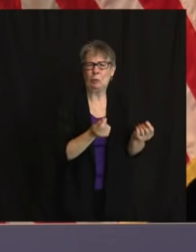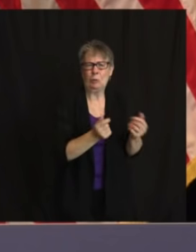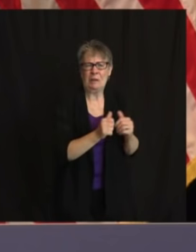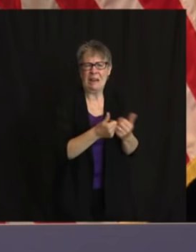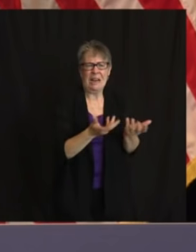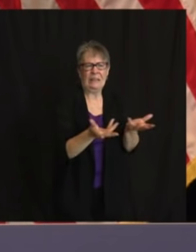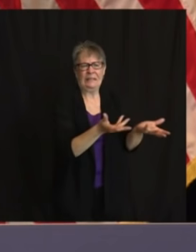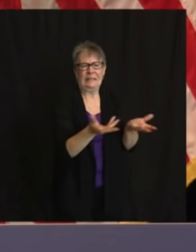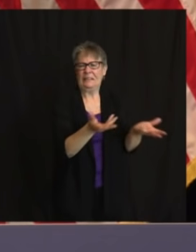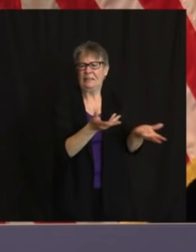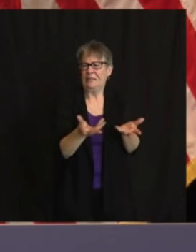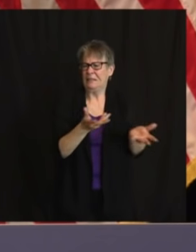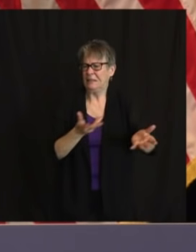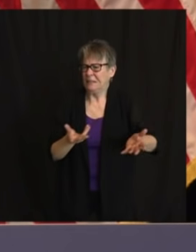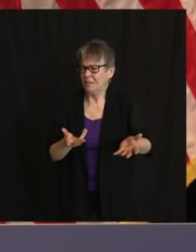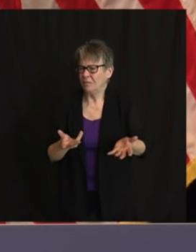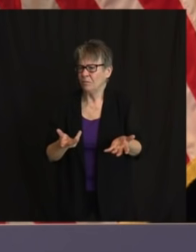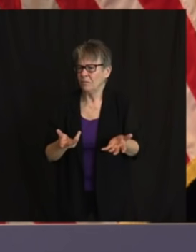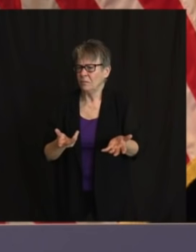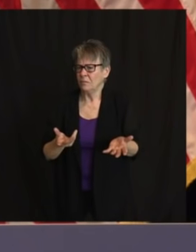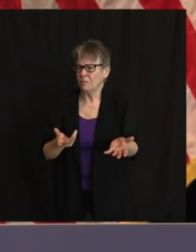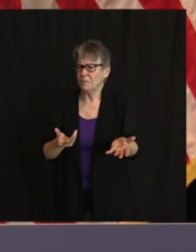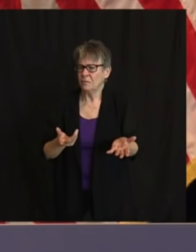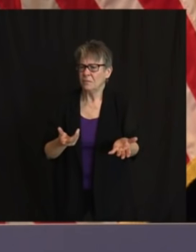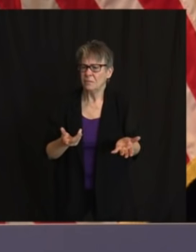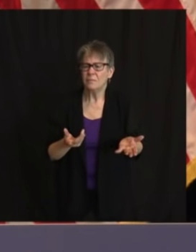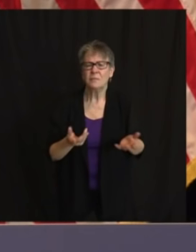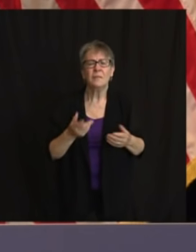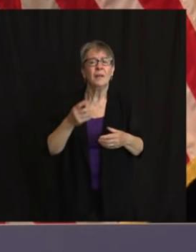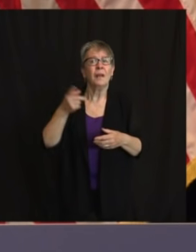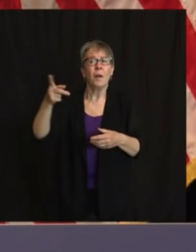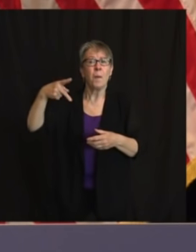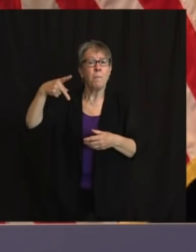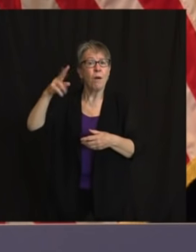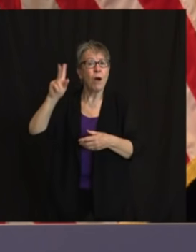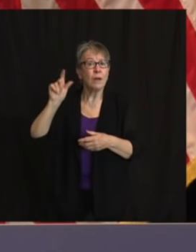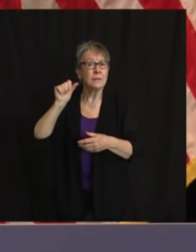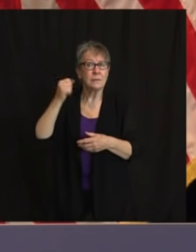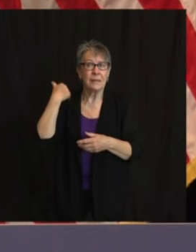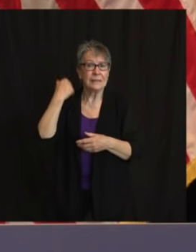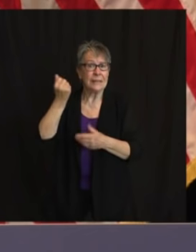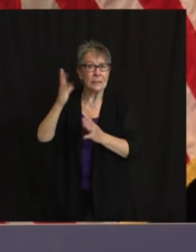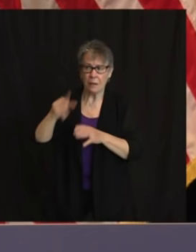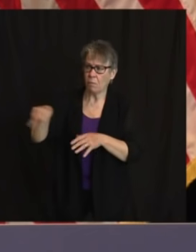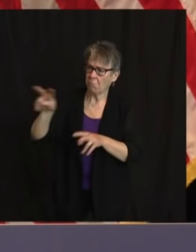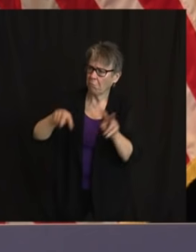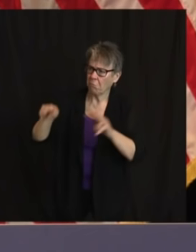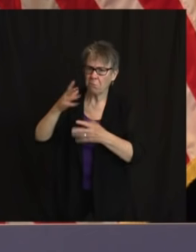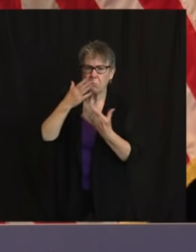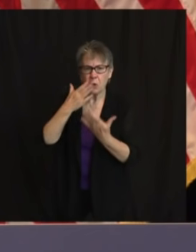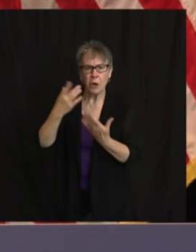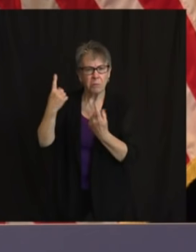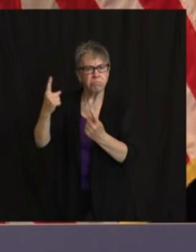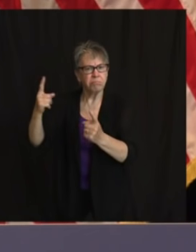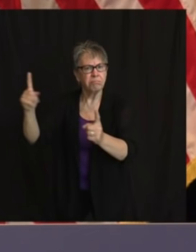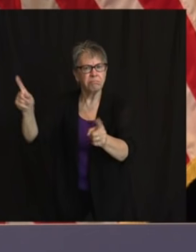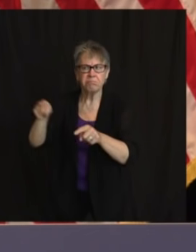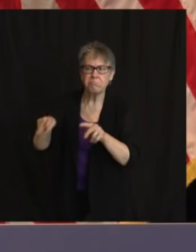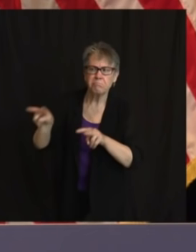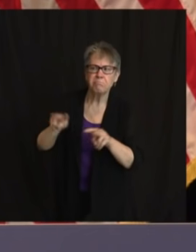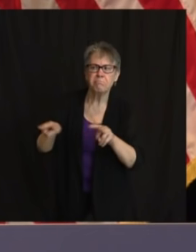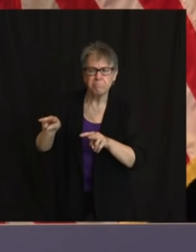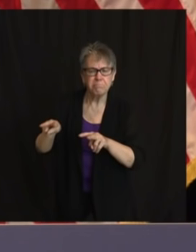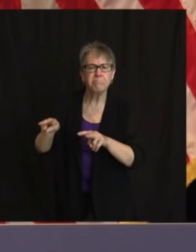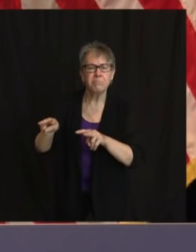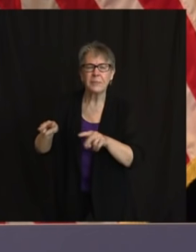of the particular striking elements in seeing it with my own eyes, and Pat referred to this as well, was limiting